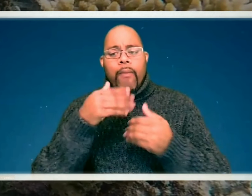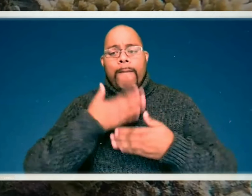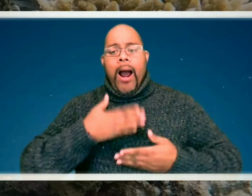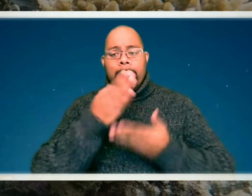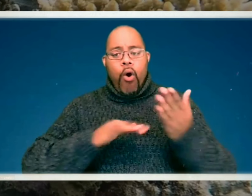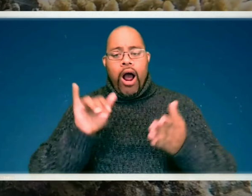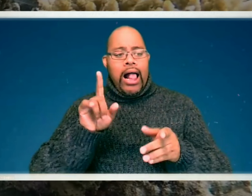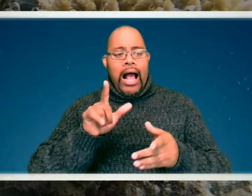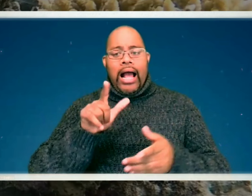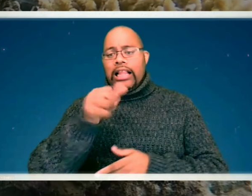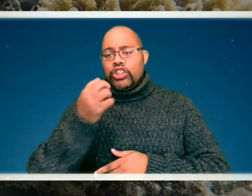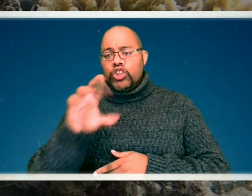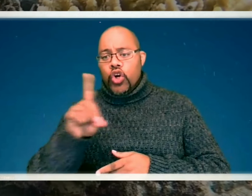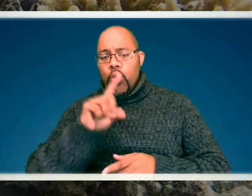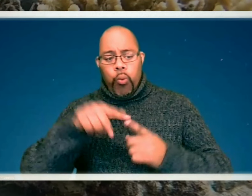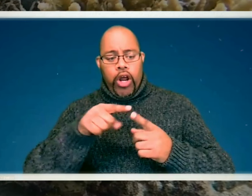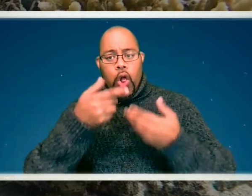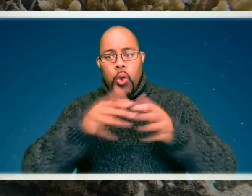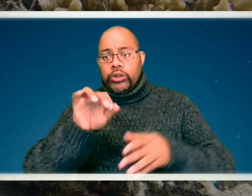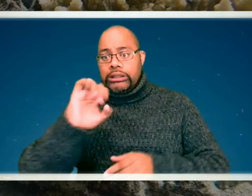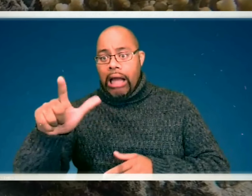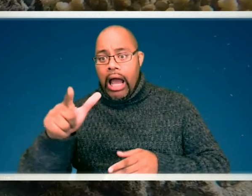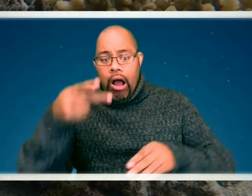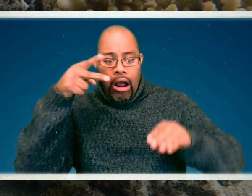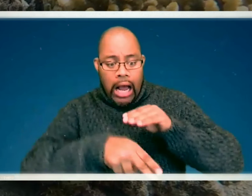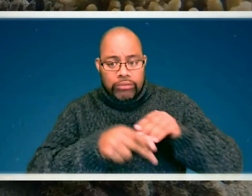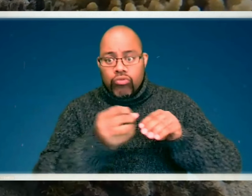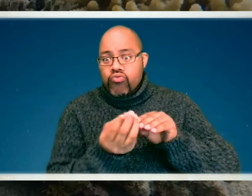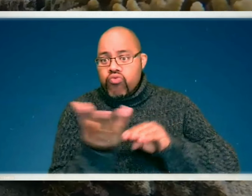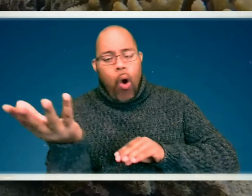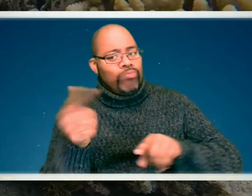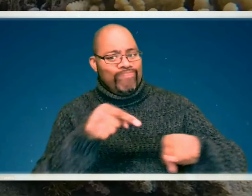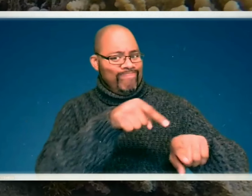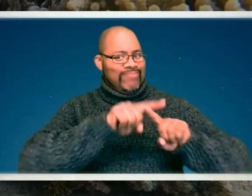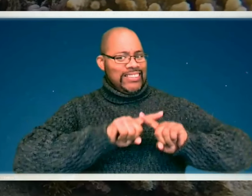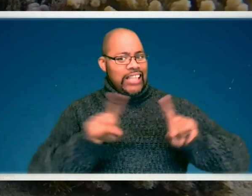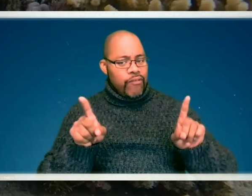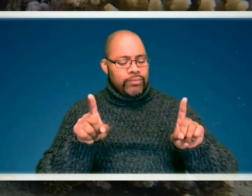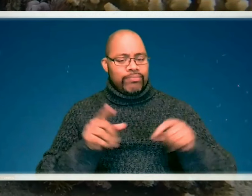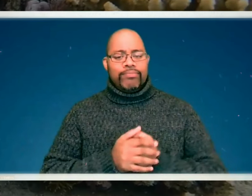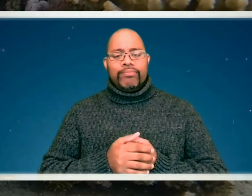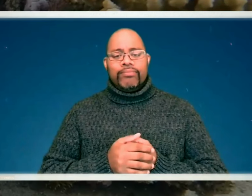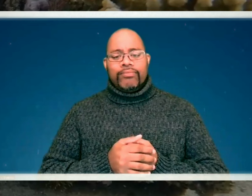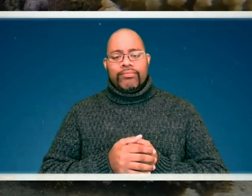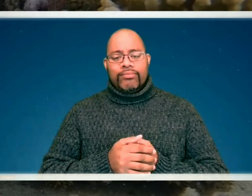a lizard when it loses its tail. This is completely separate. This is an individual growing from